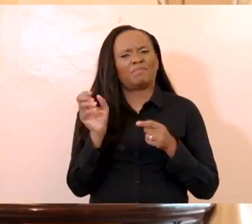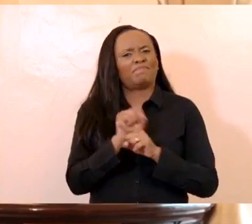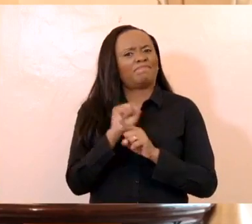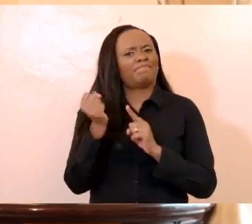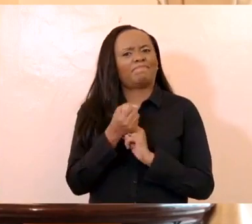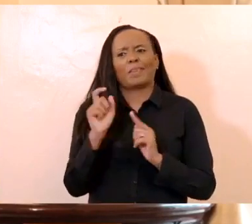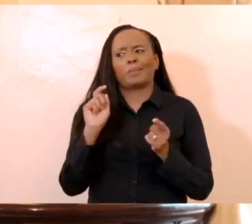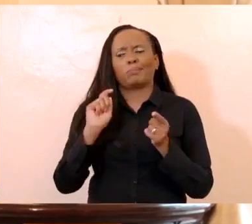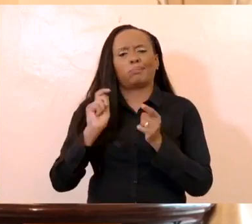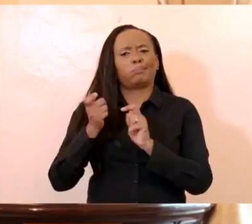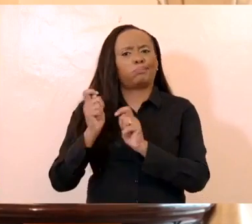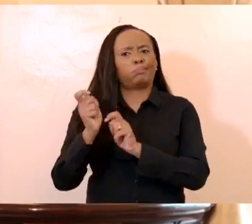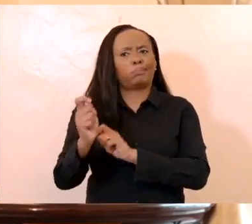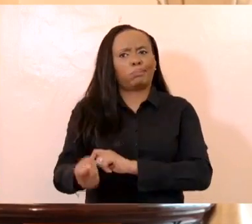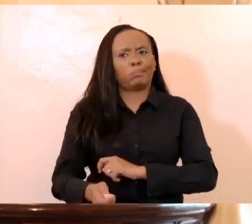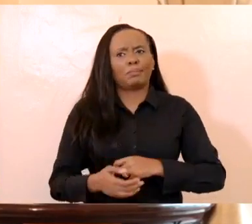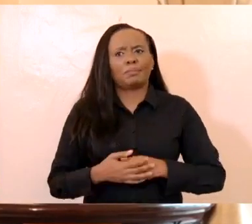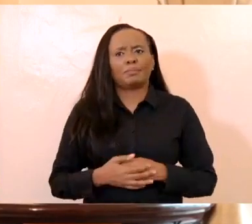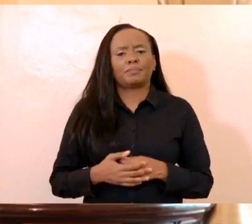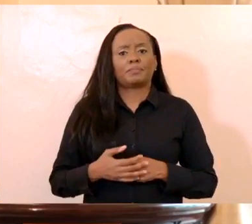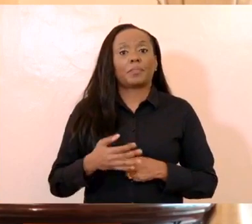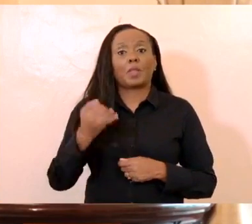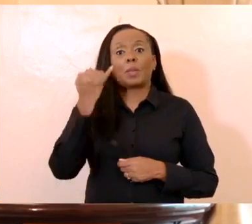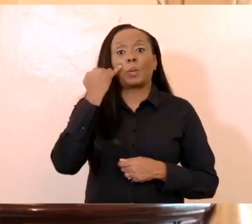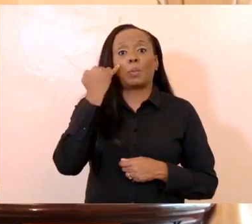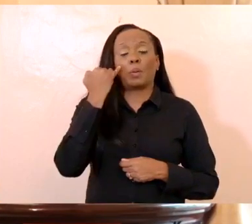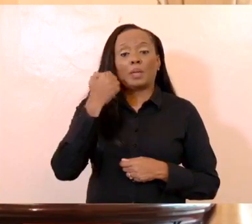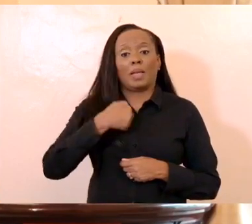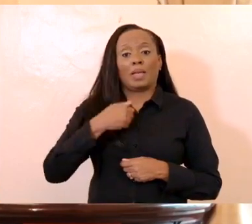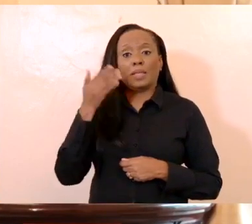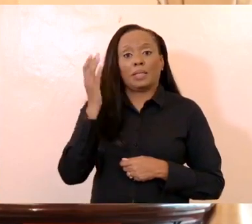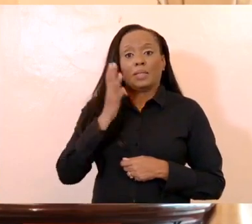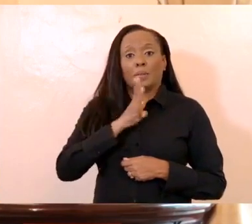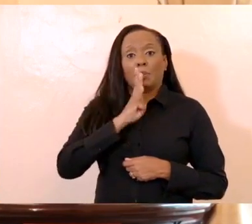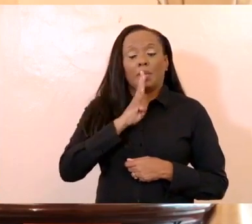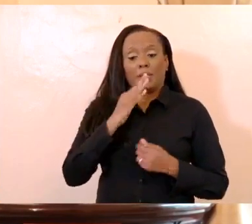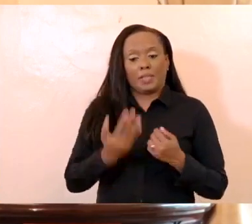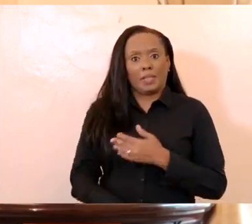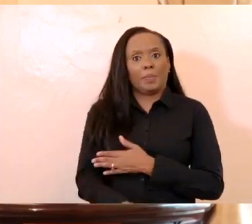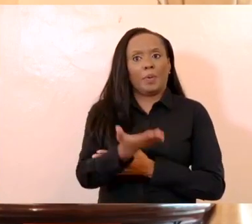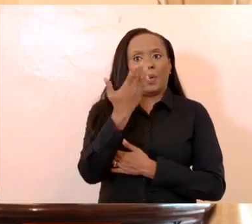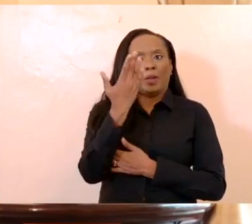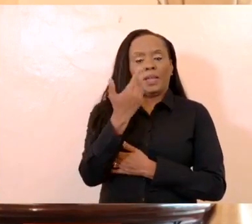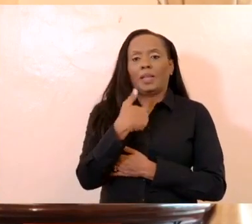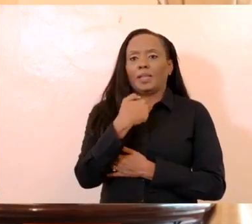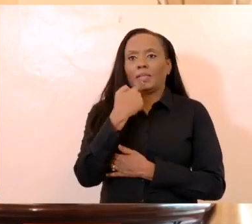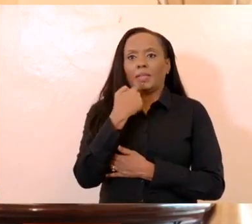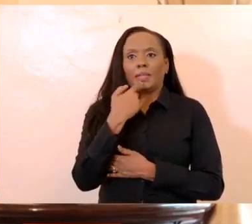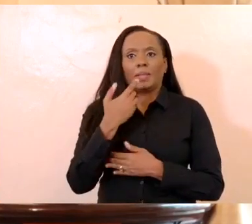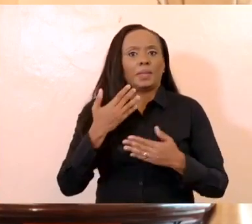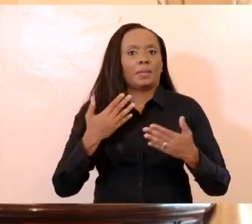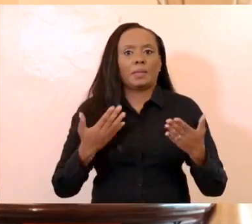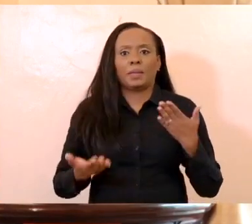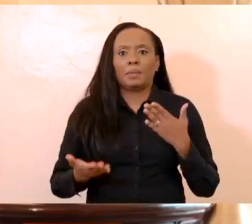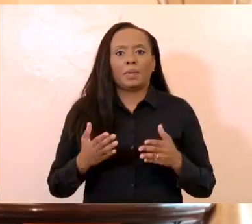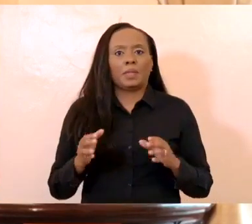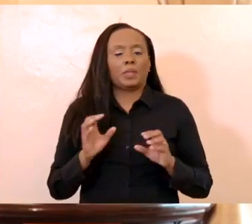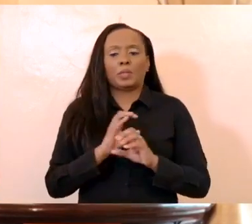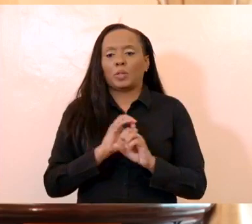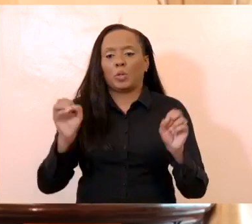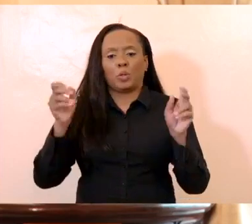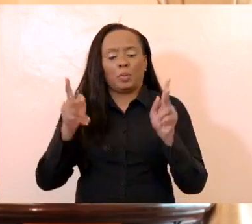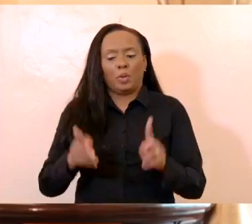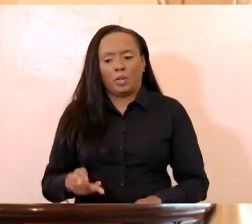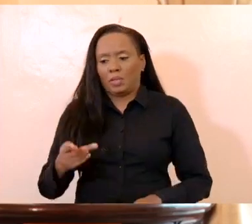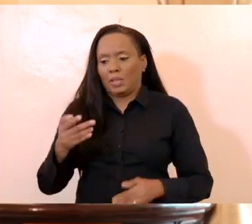Had this press conference been had this morning, I would probably have said to you that we had nobody who was being